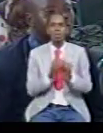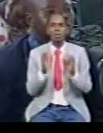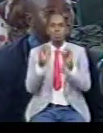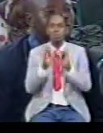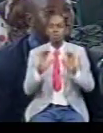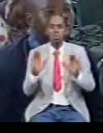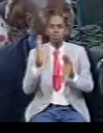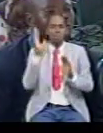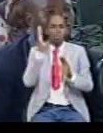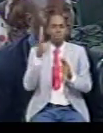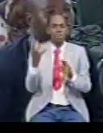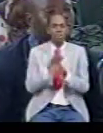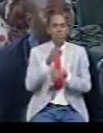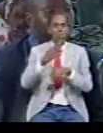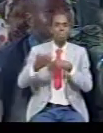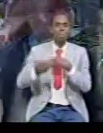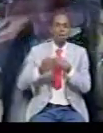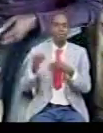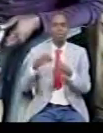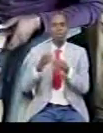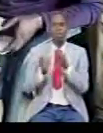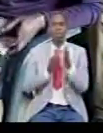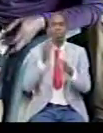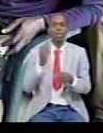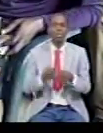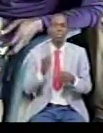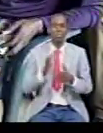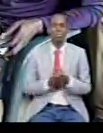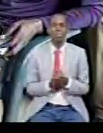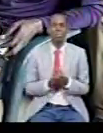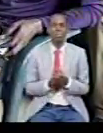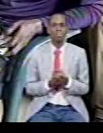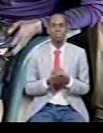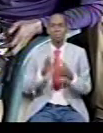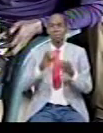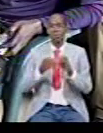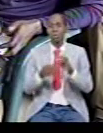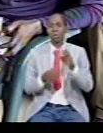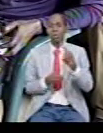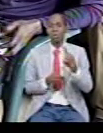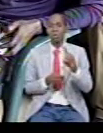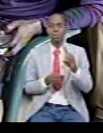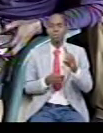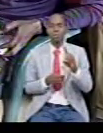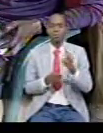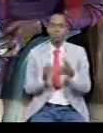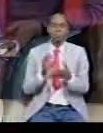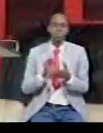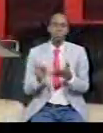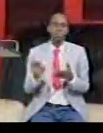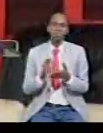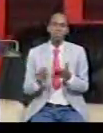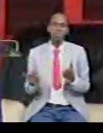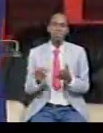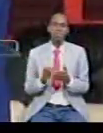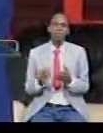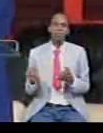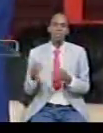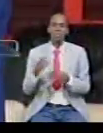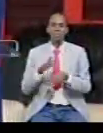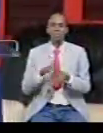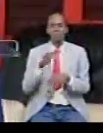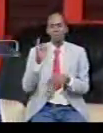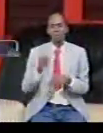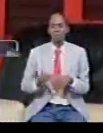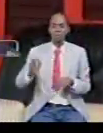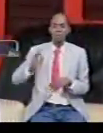you back in Jesus' name. Number one, counting earthly gain